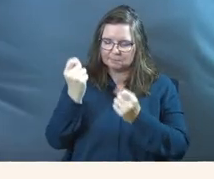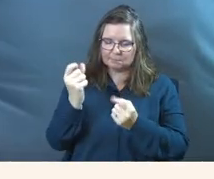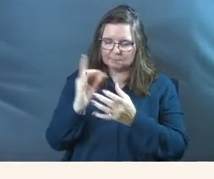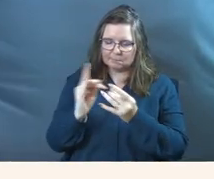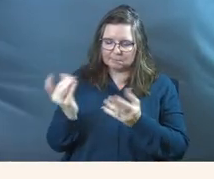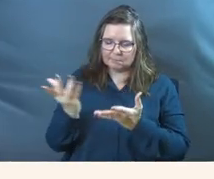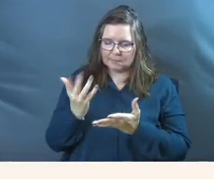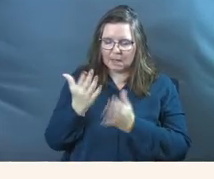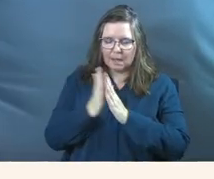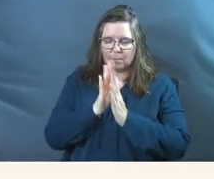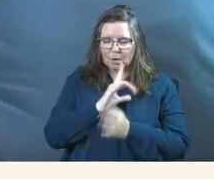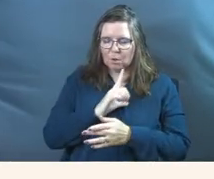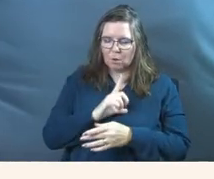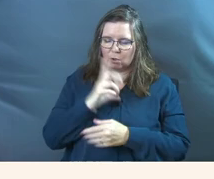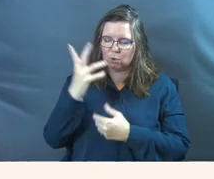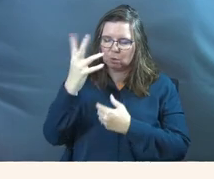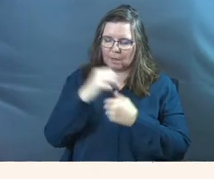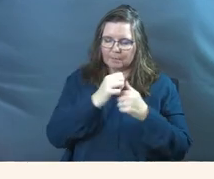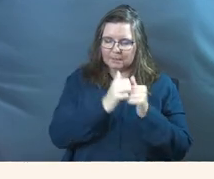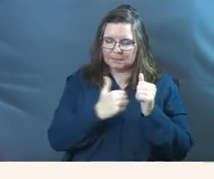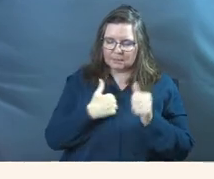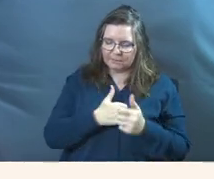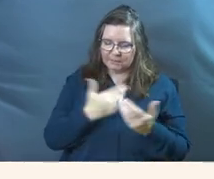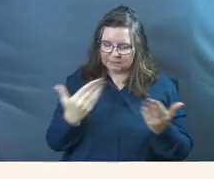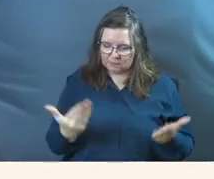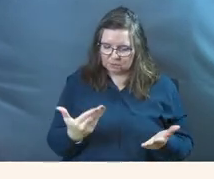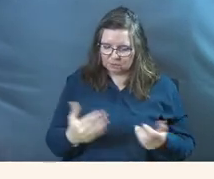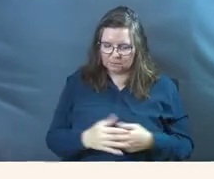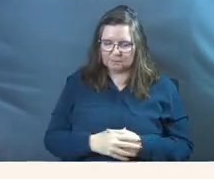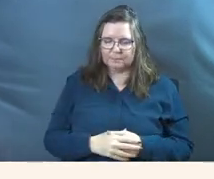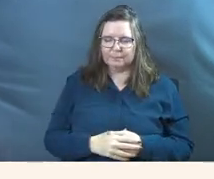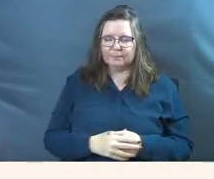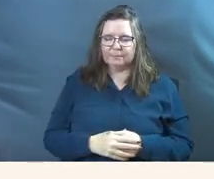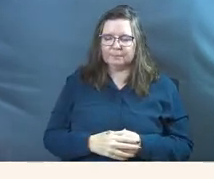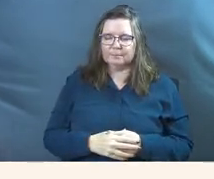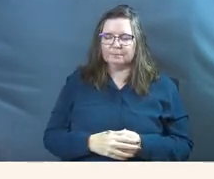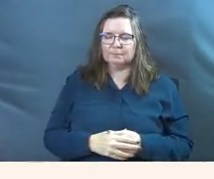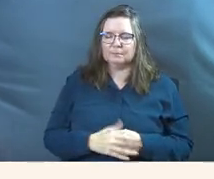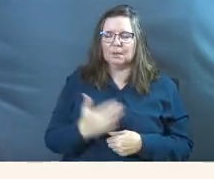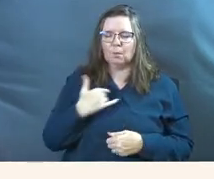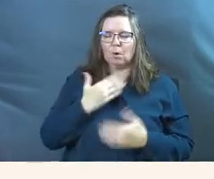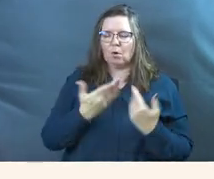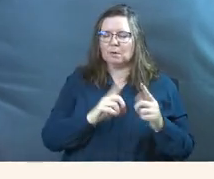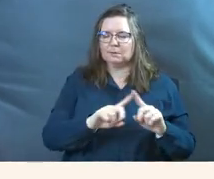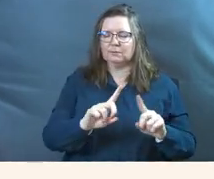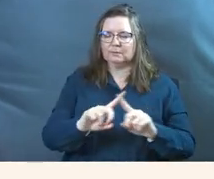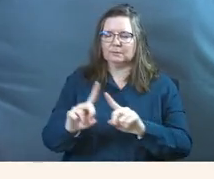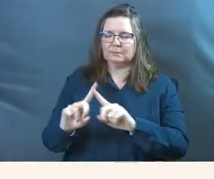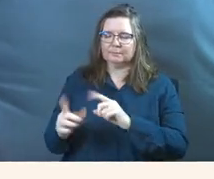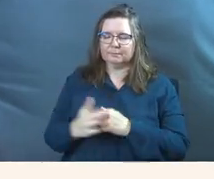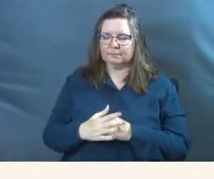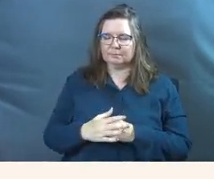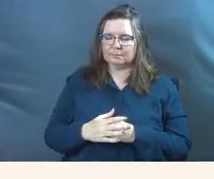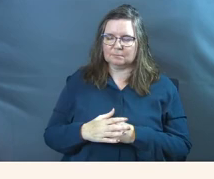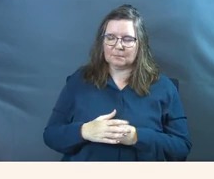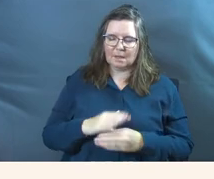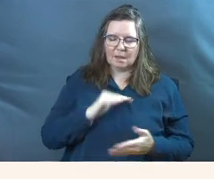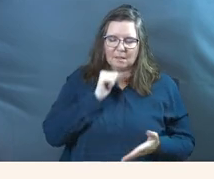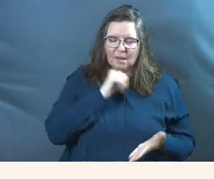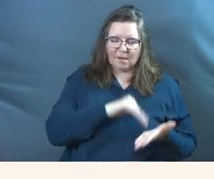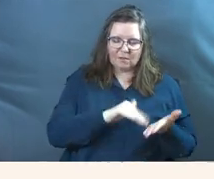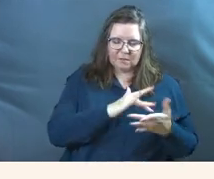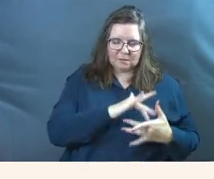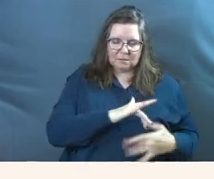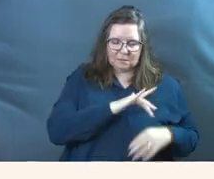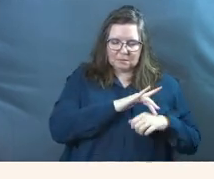I pray, Lord, supernaturally that you come to each of us right where we are. And God, we're all different. And unforgiveness,